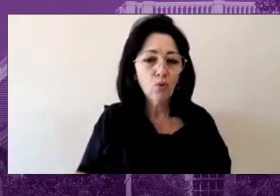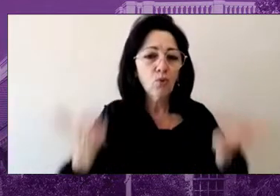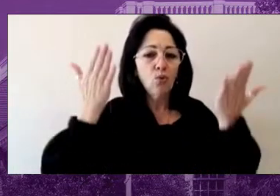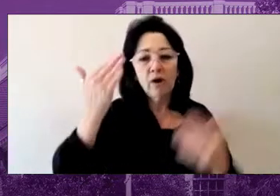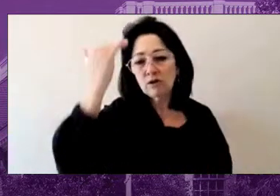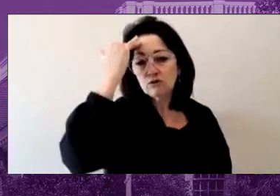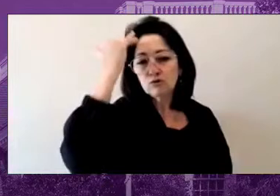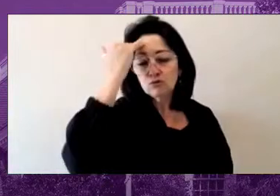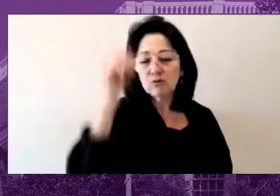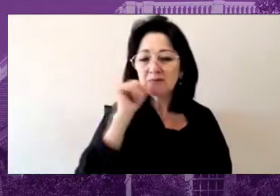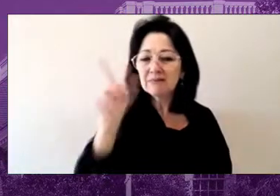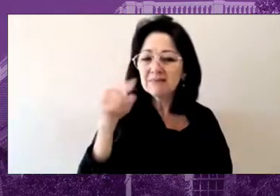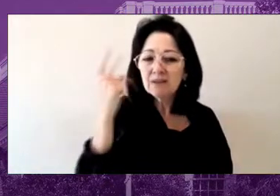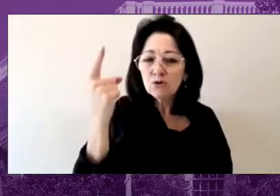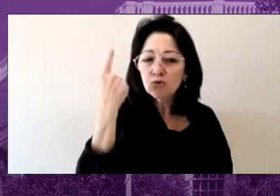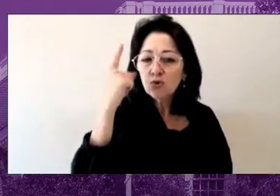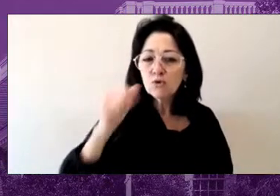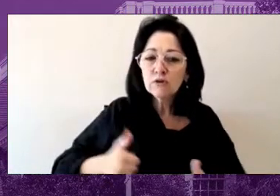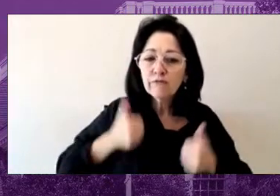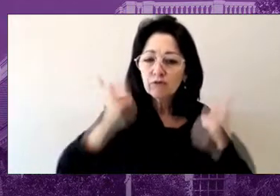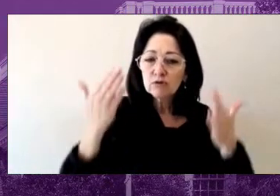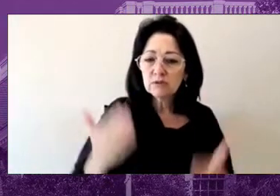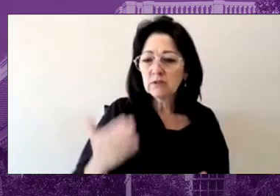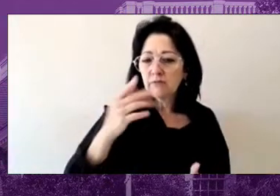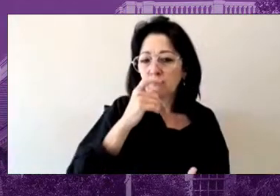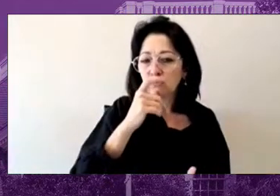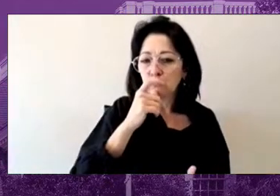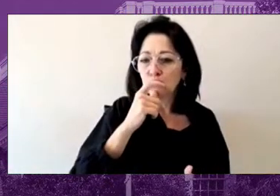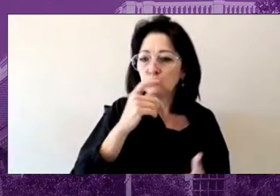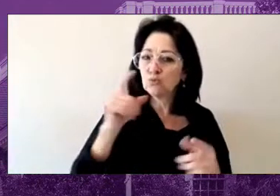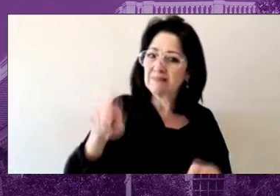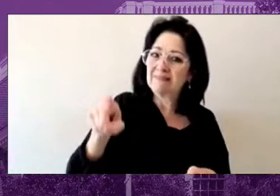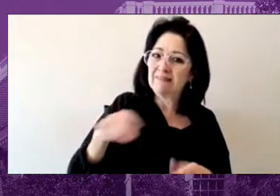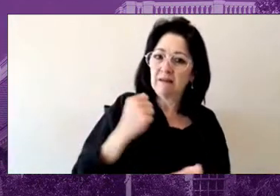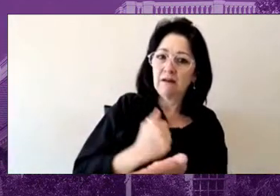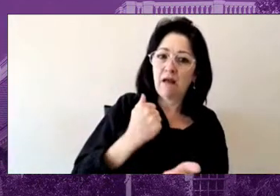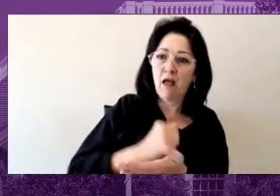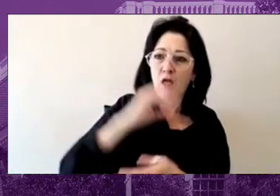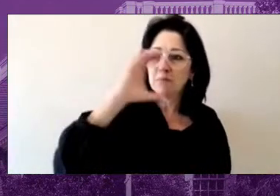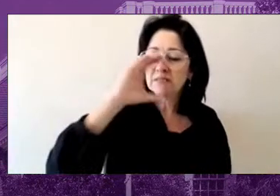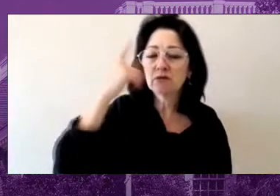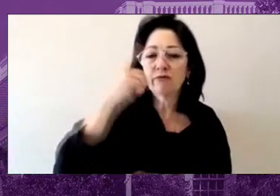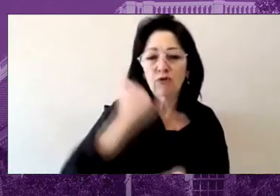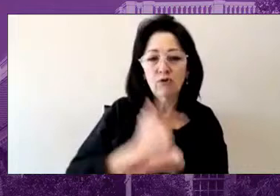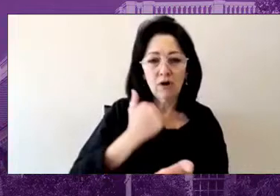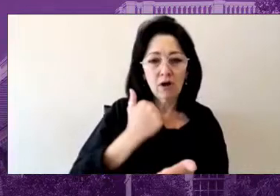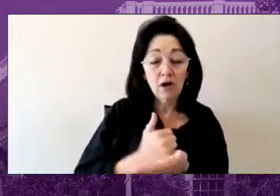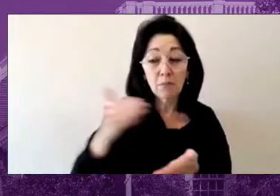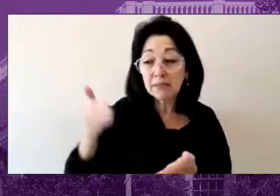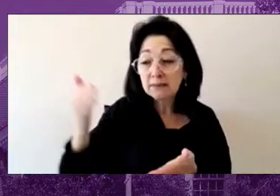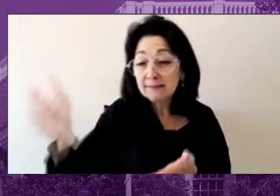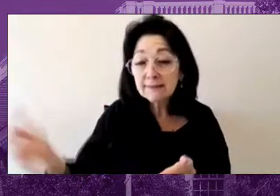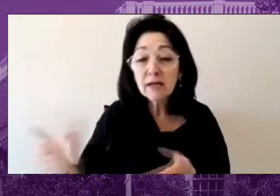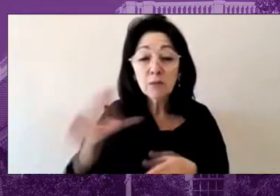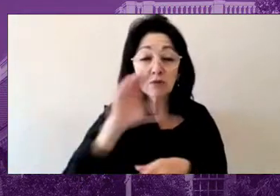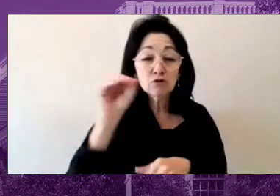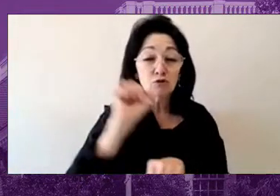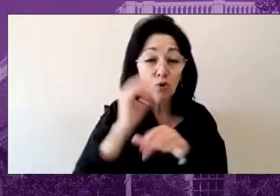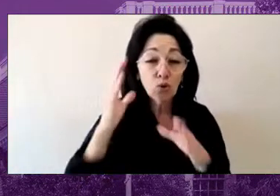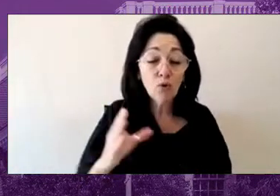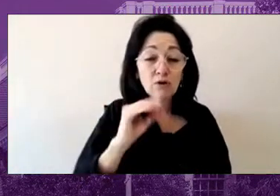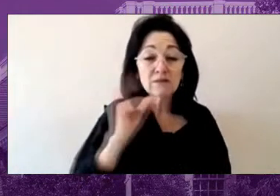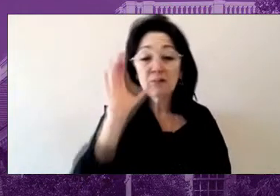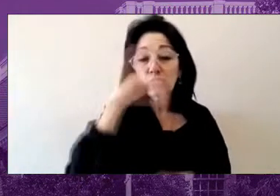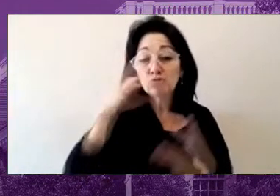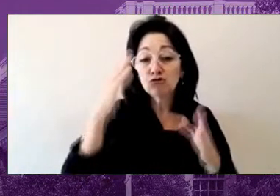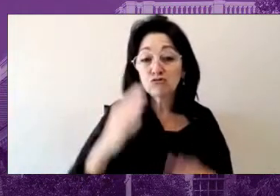for survivors who are seeking help, but for bystanders, neighbors, coworkers, even strangers who think someone